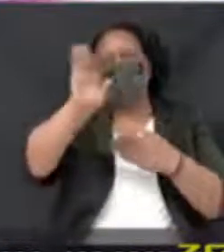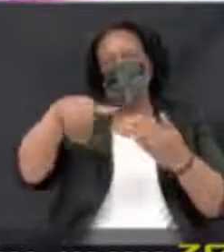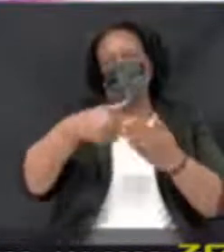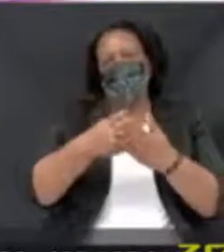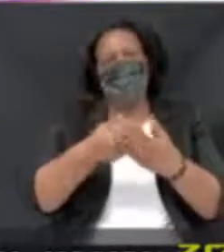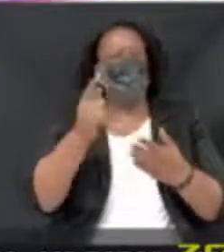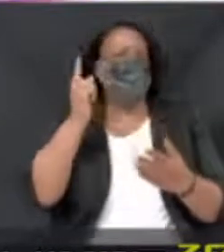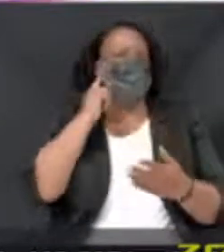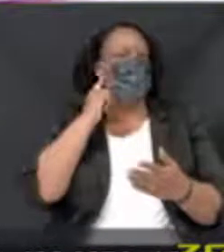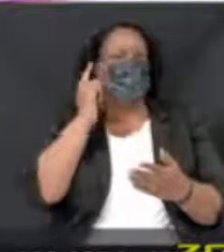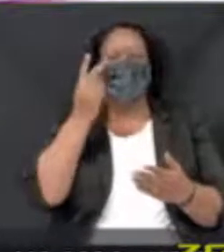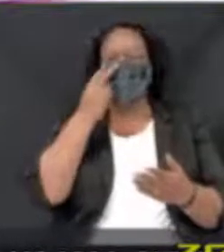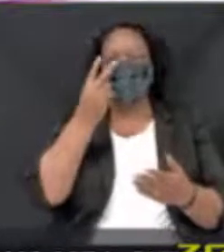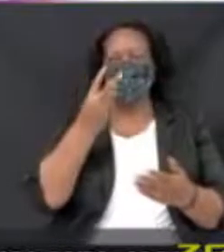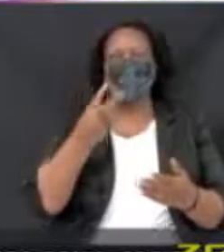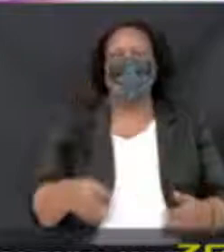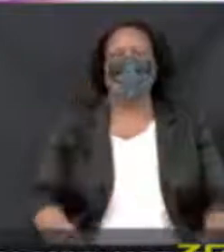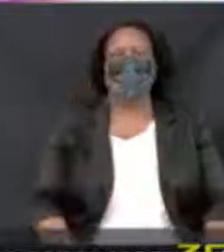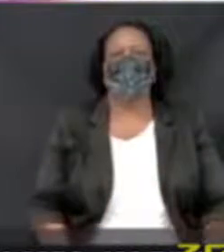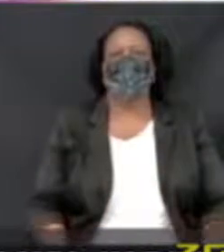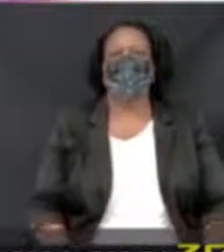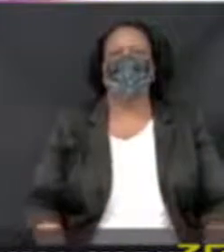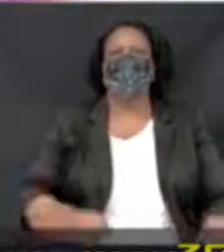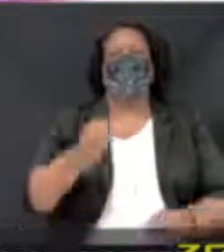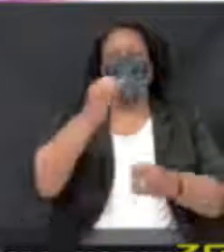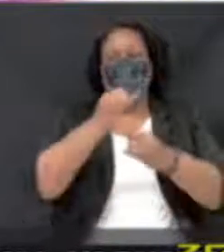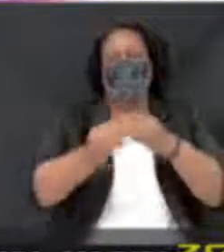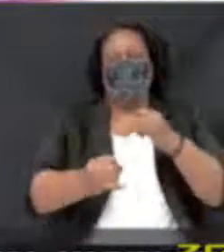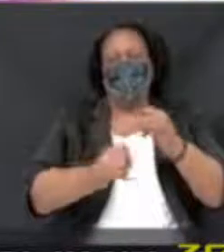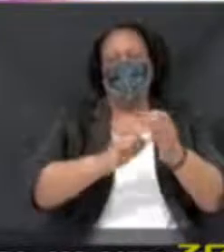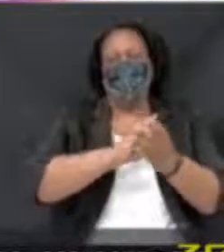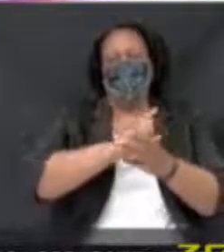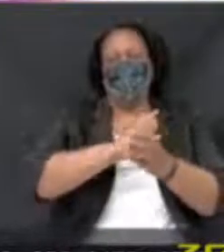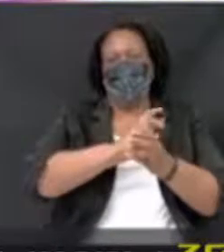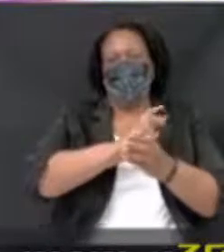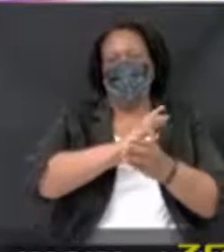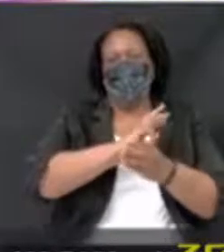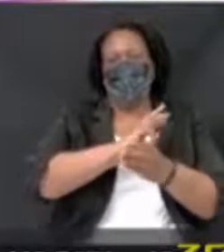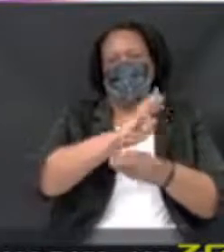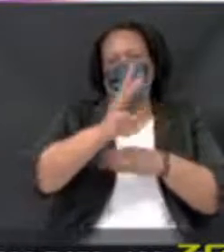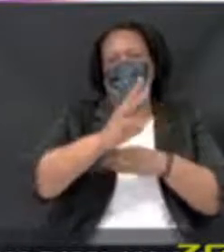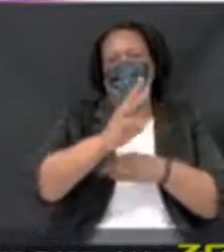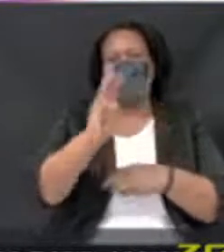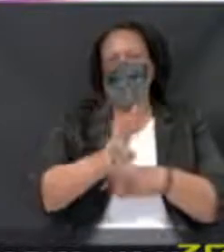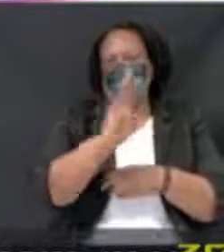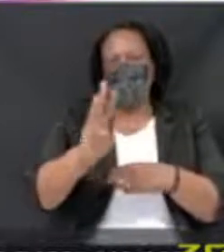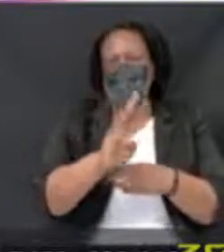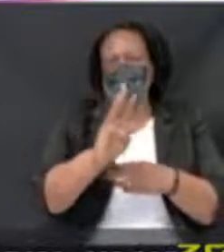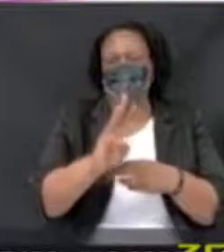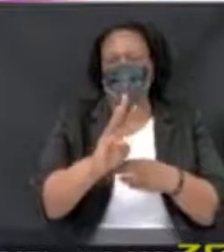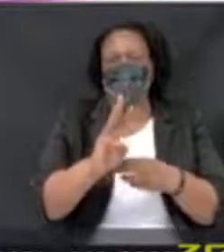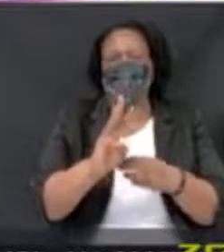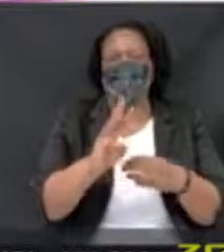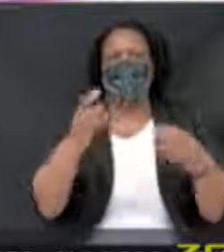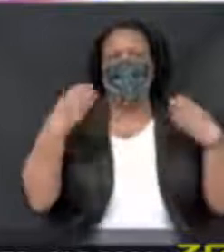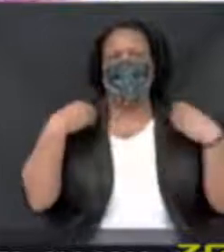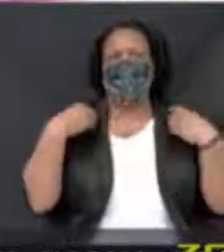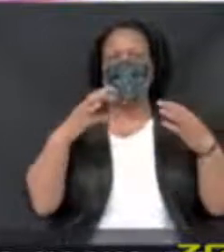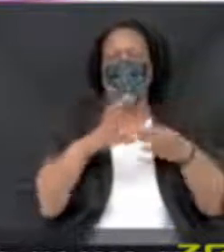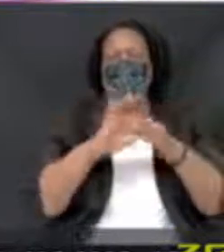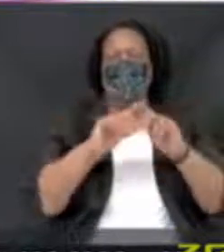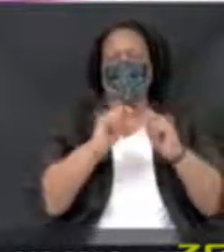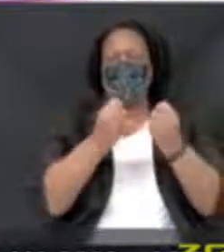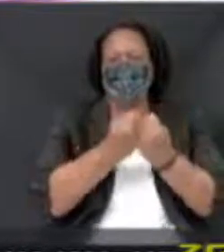means. Last Wednesday, the chairman of the COVID-19 task force announced that when the